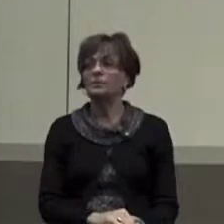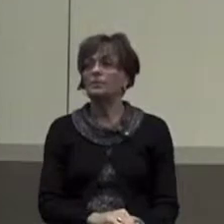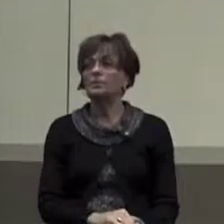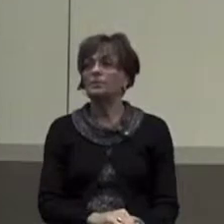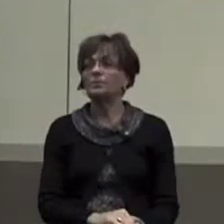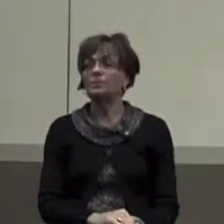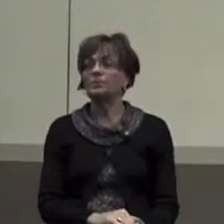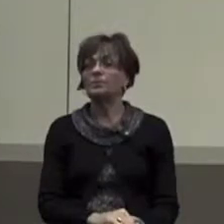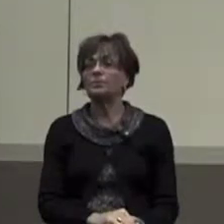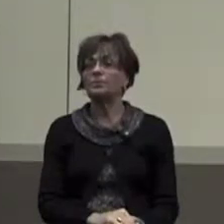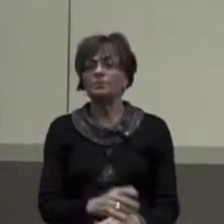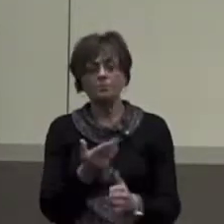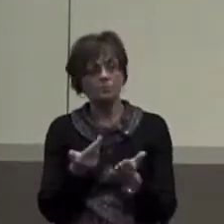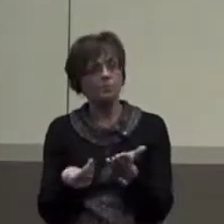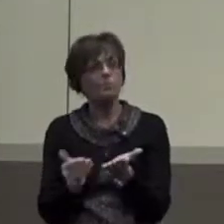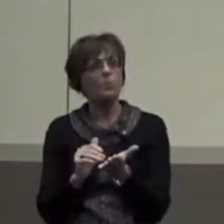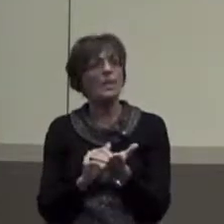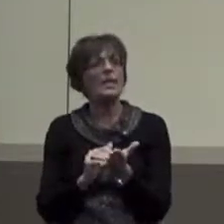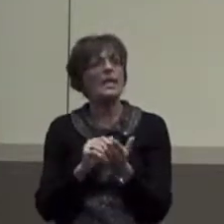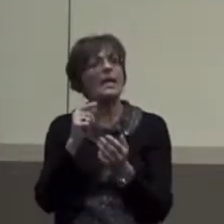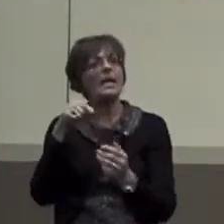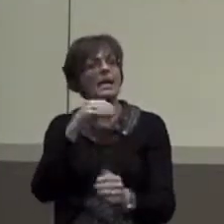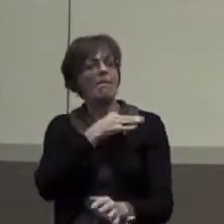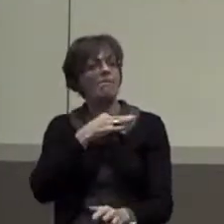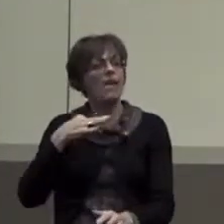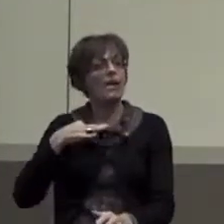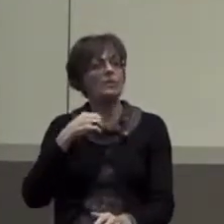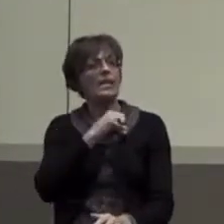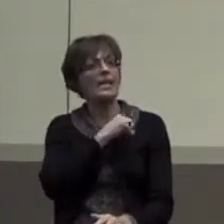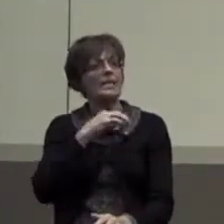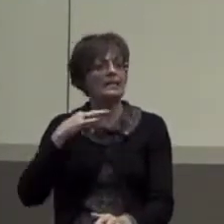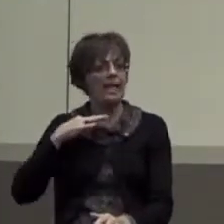Again, the faculty and the staff need to know